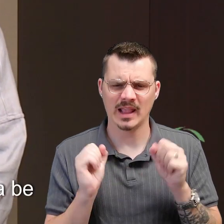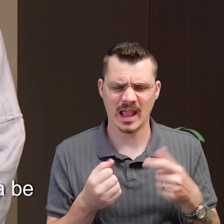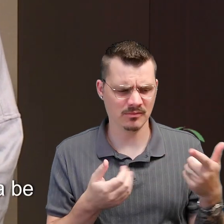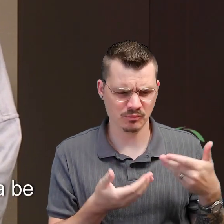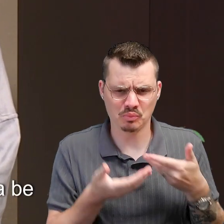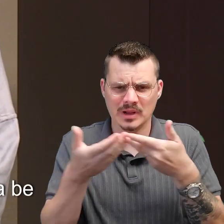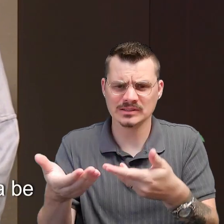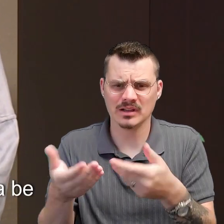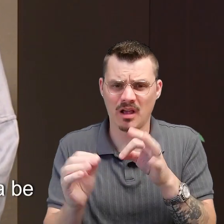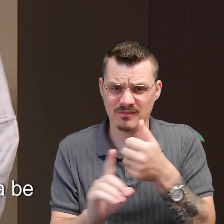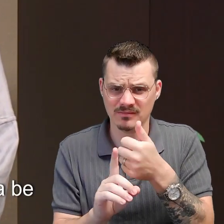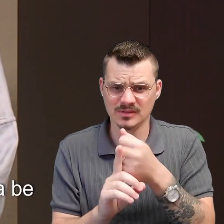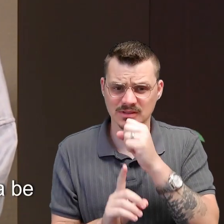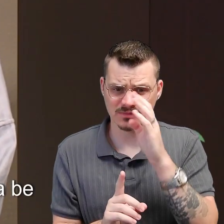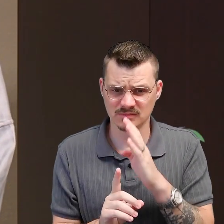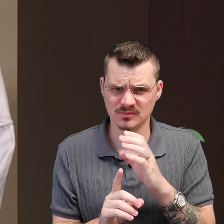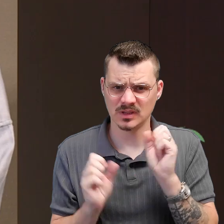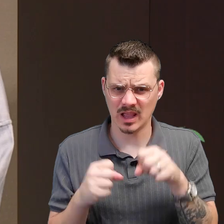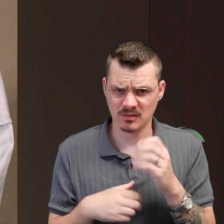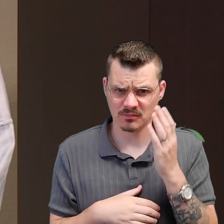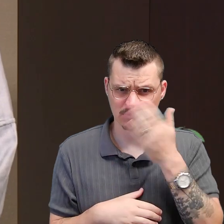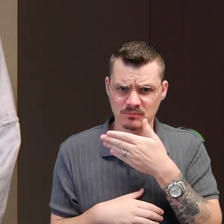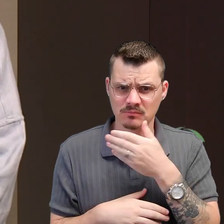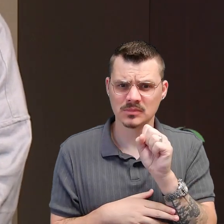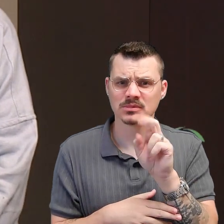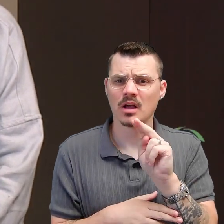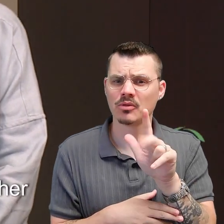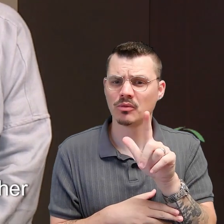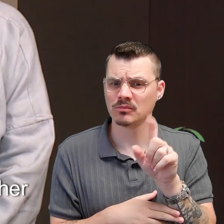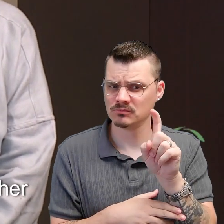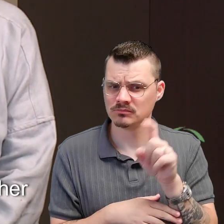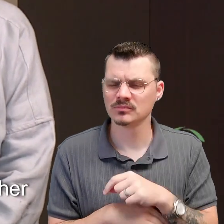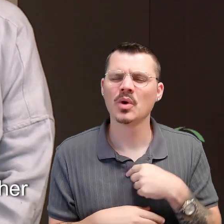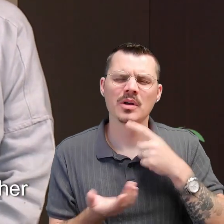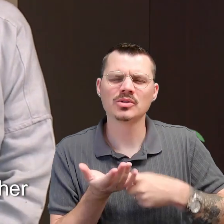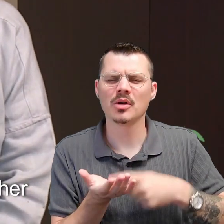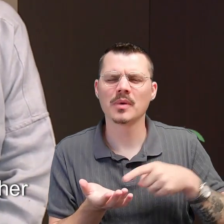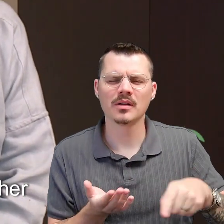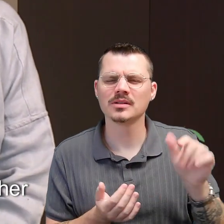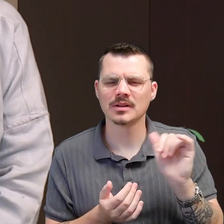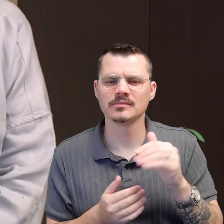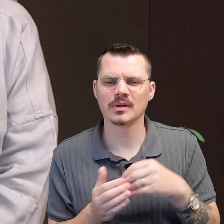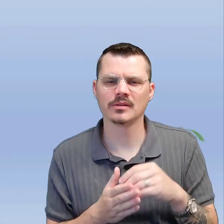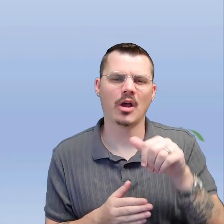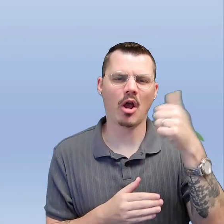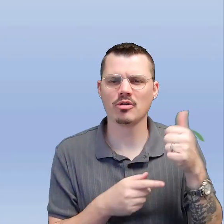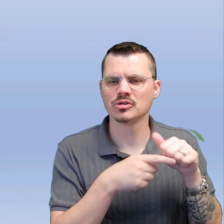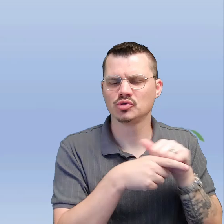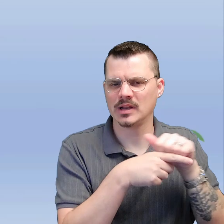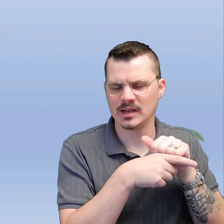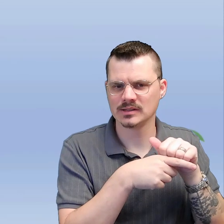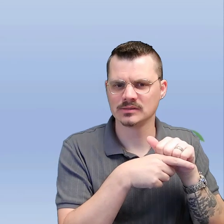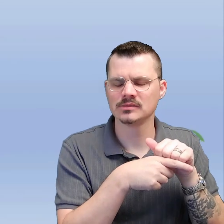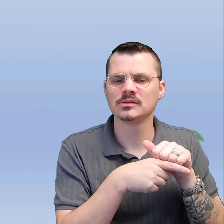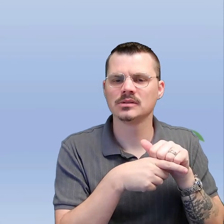can the presentation of schizophrenia be kind of subtle? We talked about this in one of the other